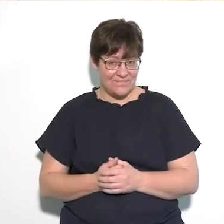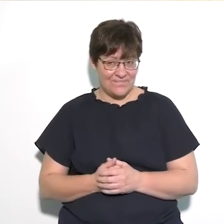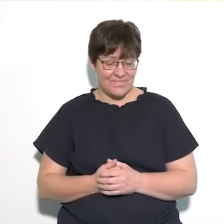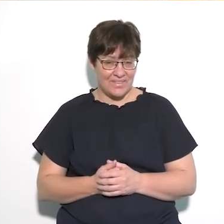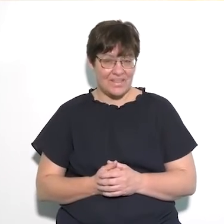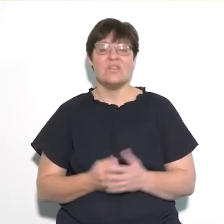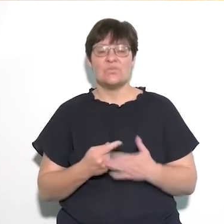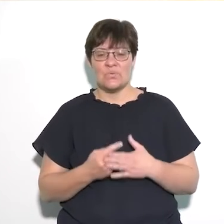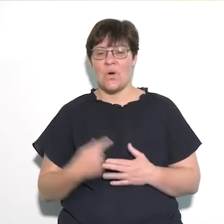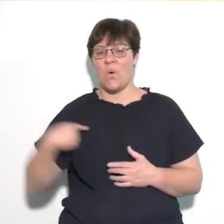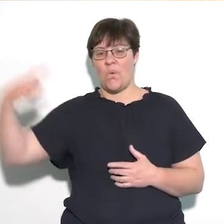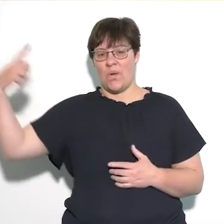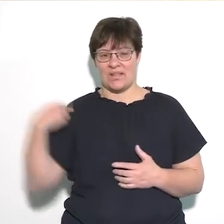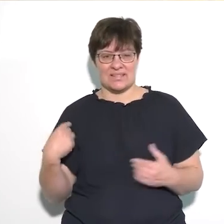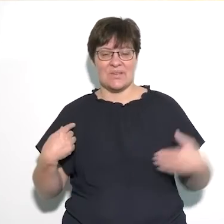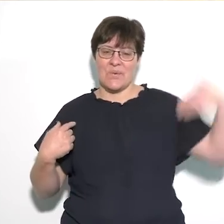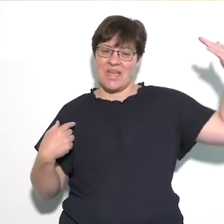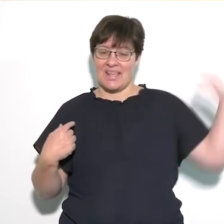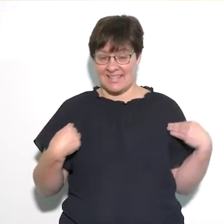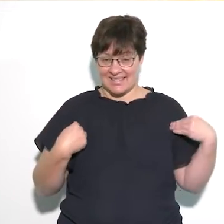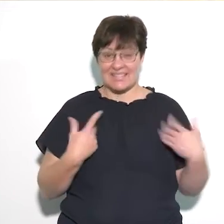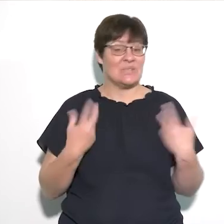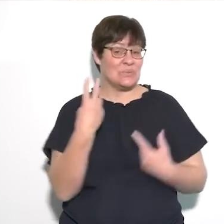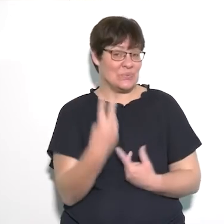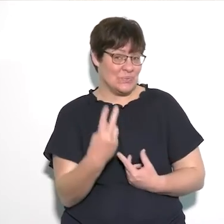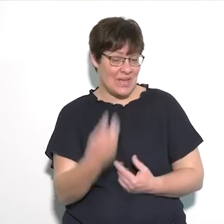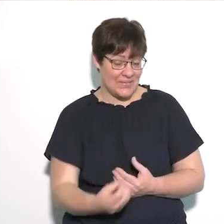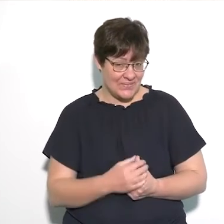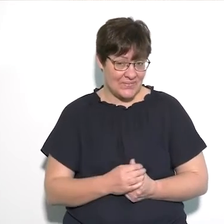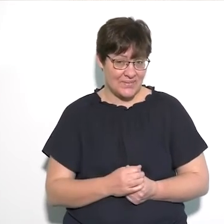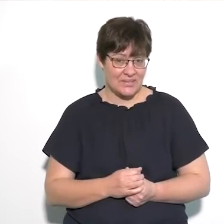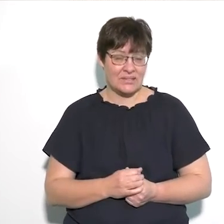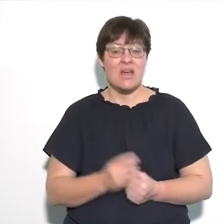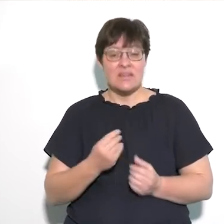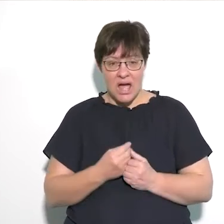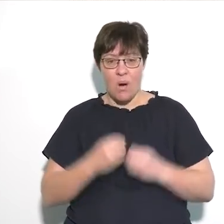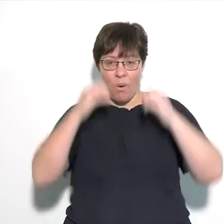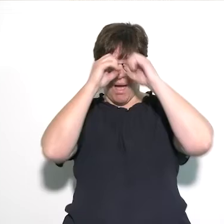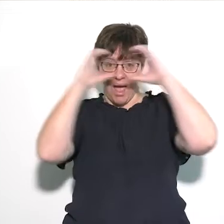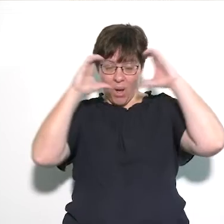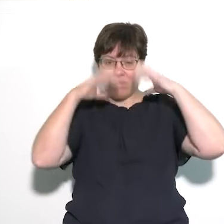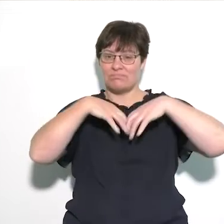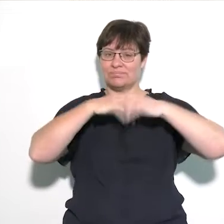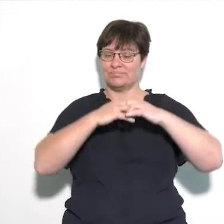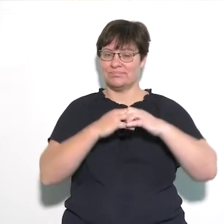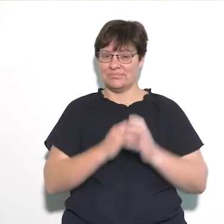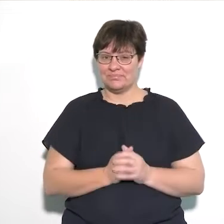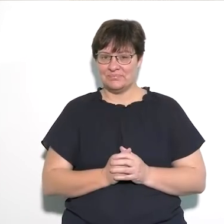half to make the two wings. Now let's start putting our owl together.